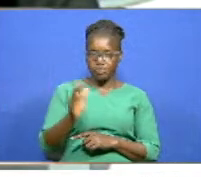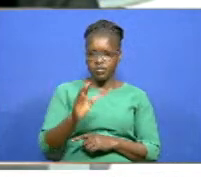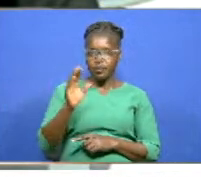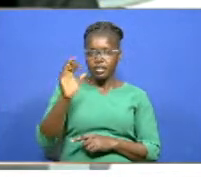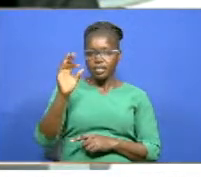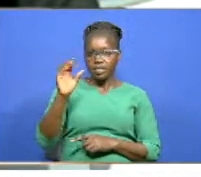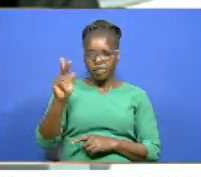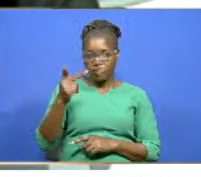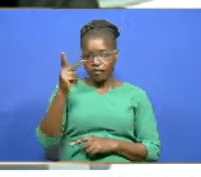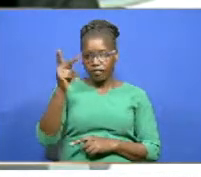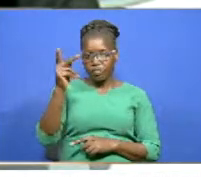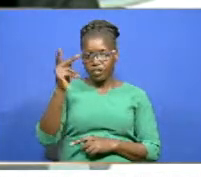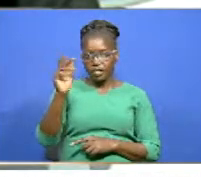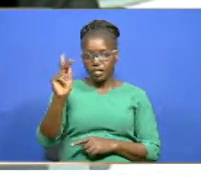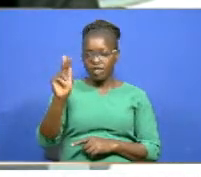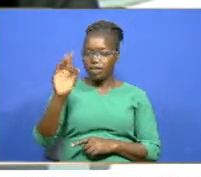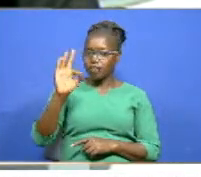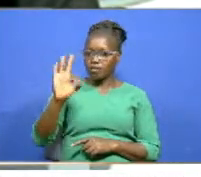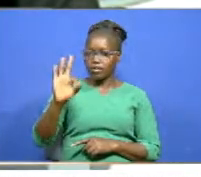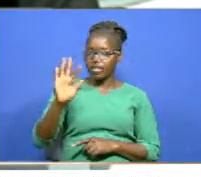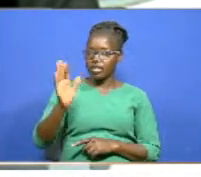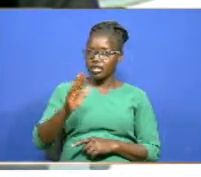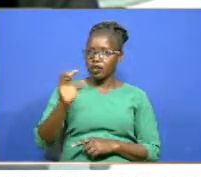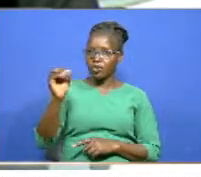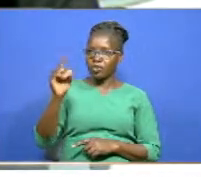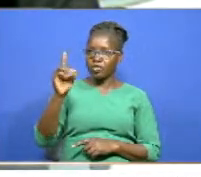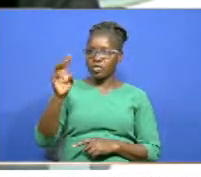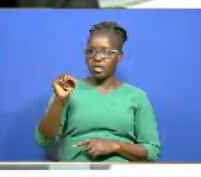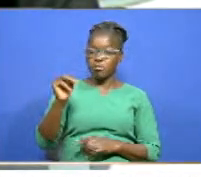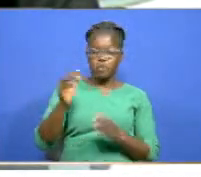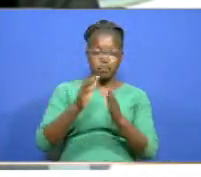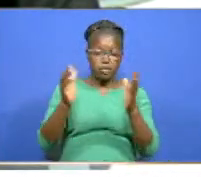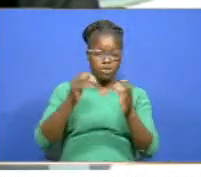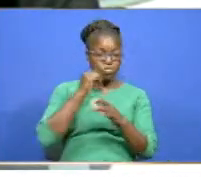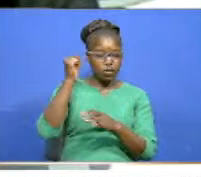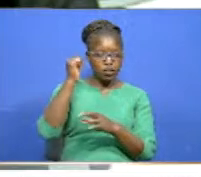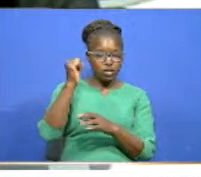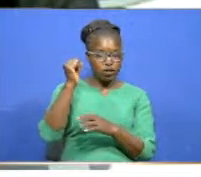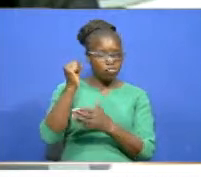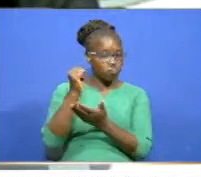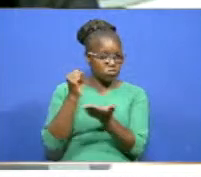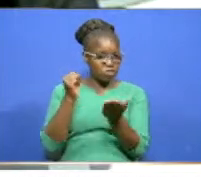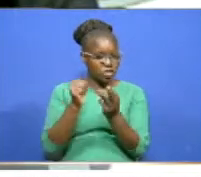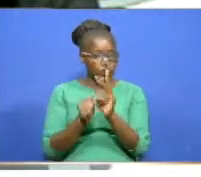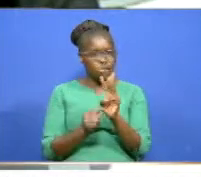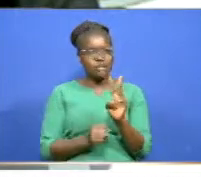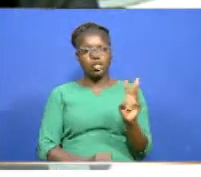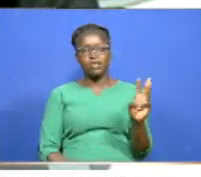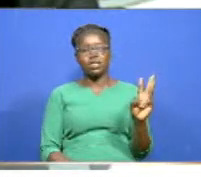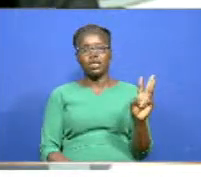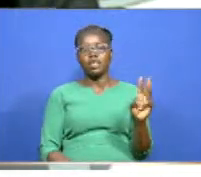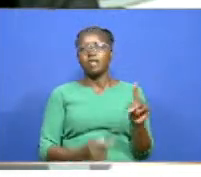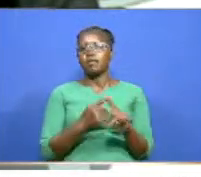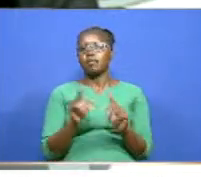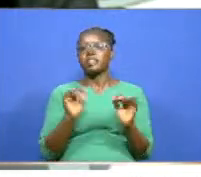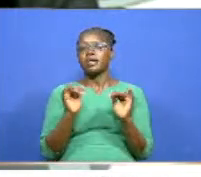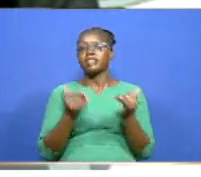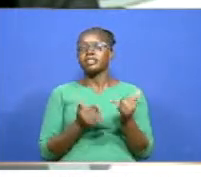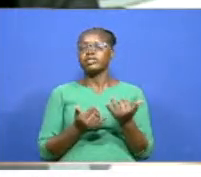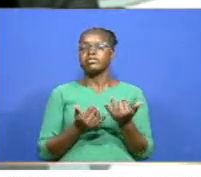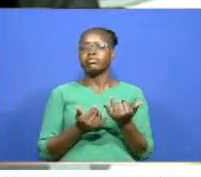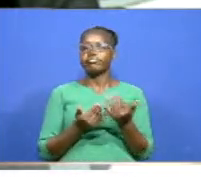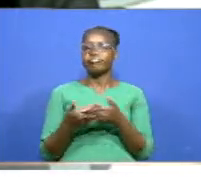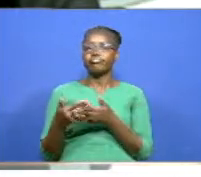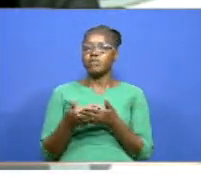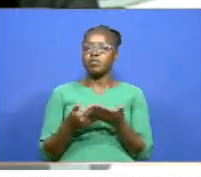ODM could be mentioned as the biggest political parties in Western. Yes. But we have a new kid on the block. We